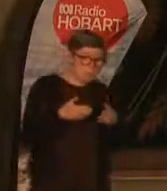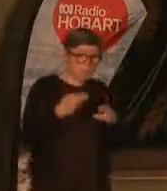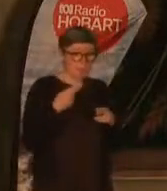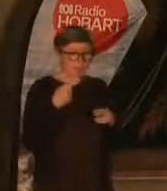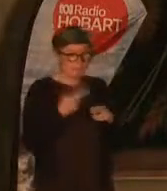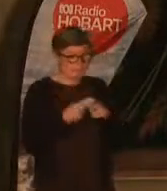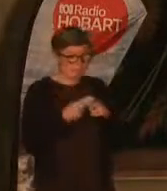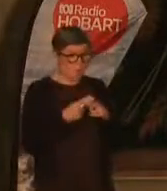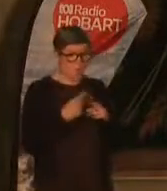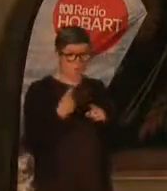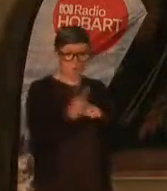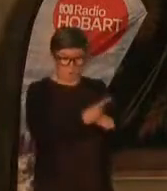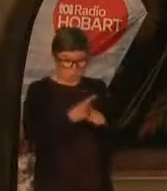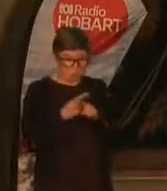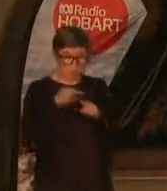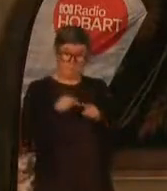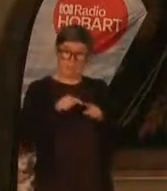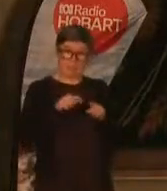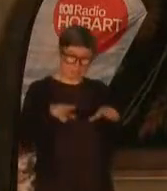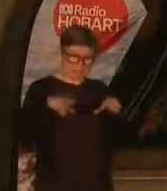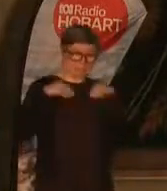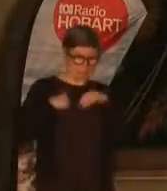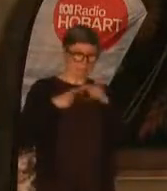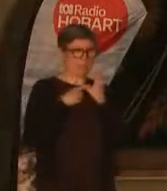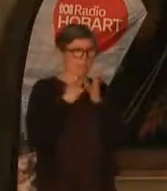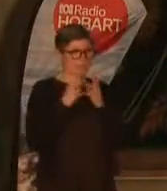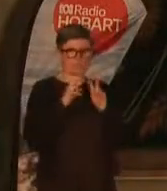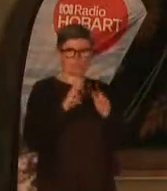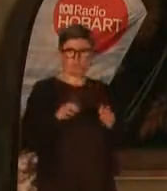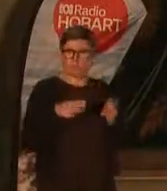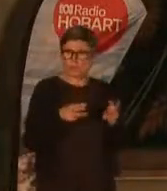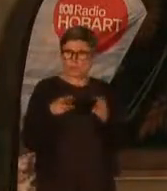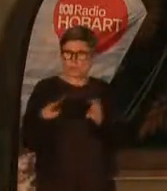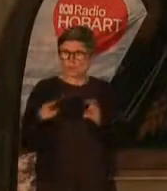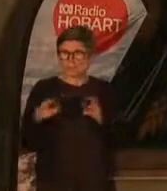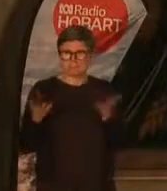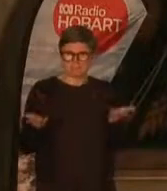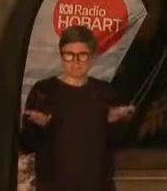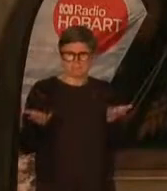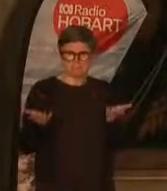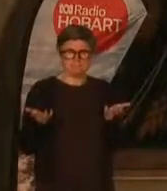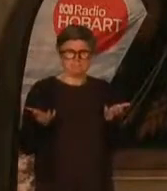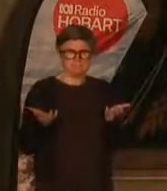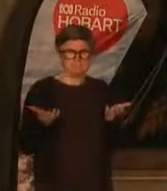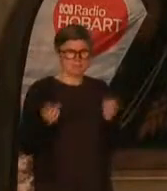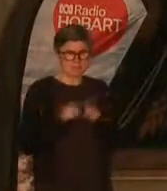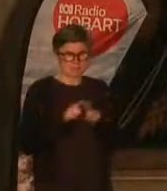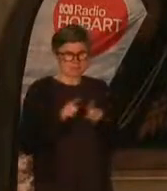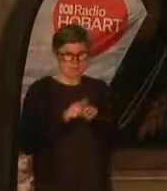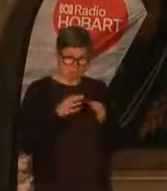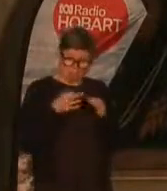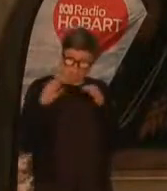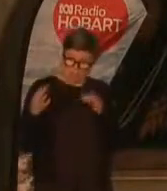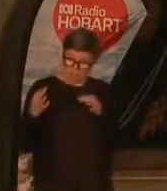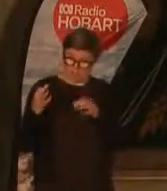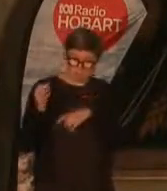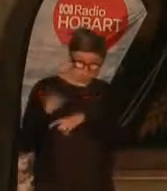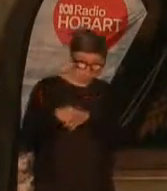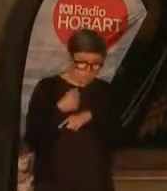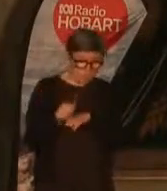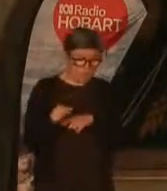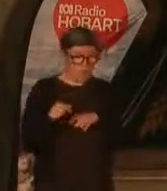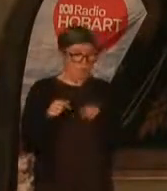order for it to be acceptable and an acceptable way of conducting research